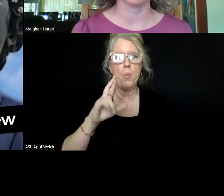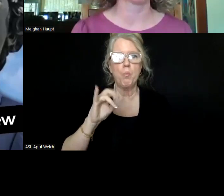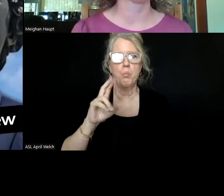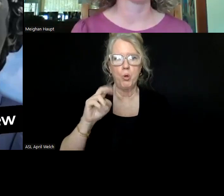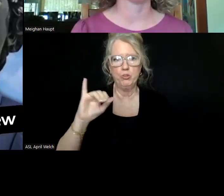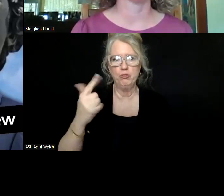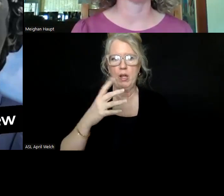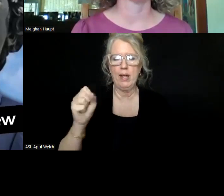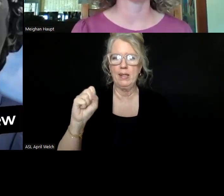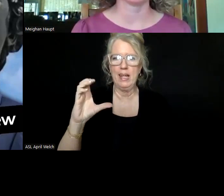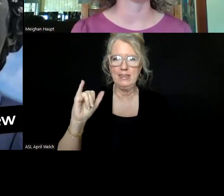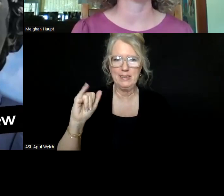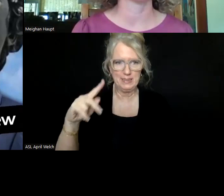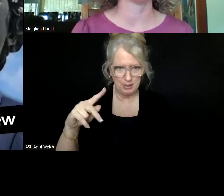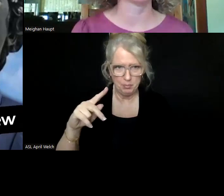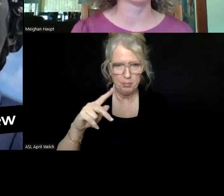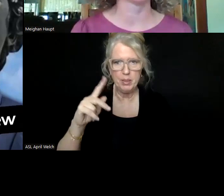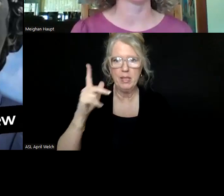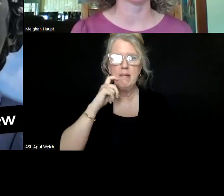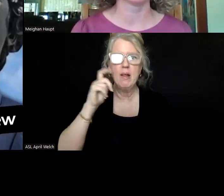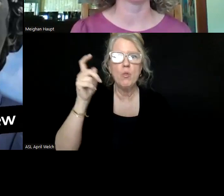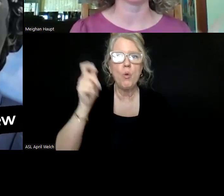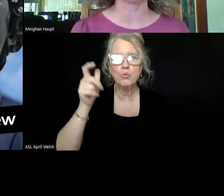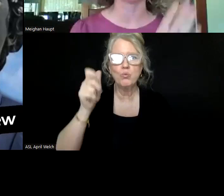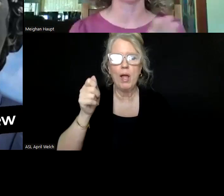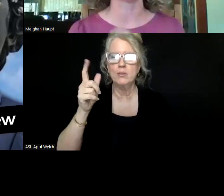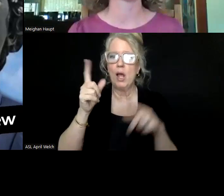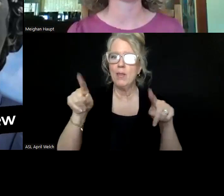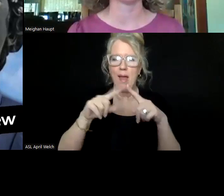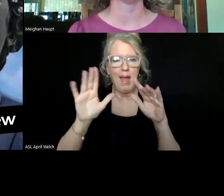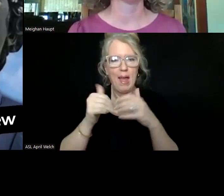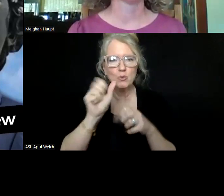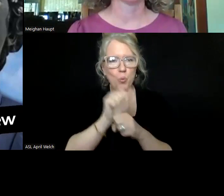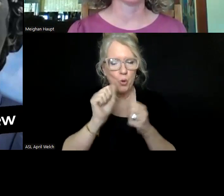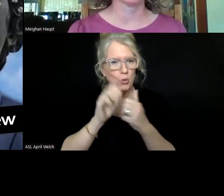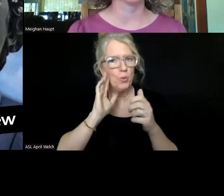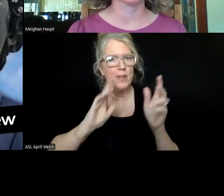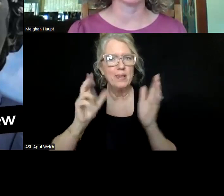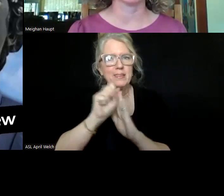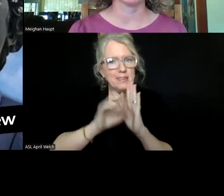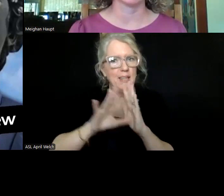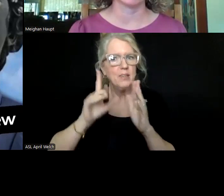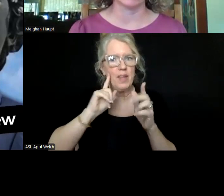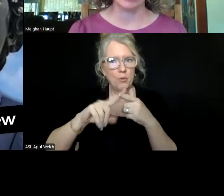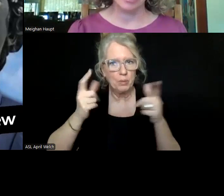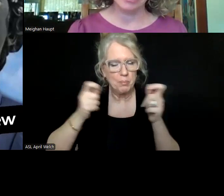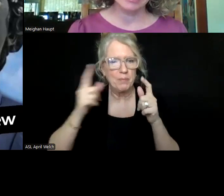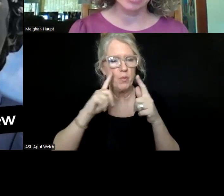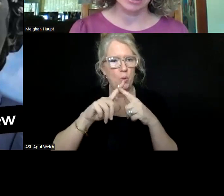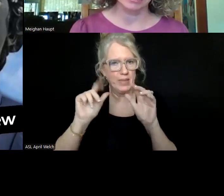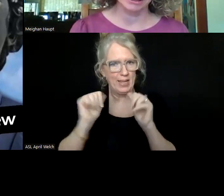SCIP grants. And these are how to work with state administering